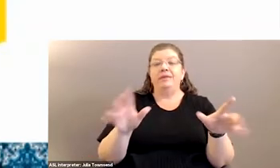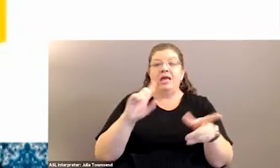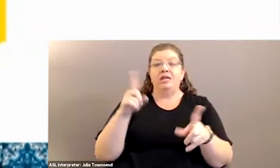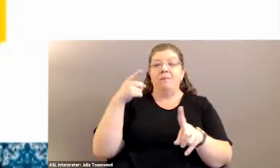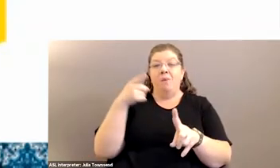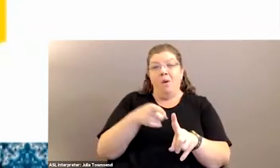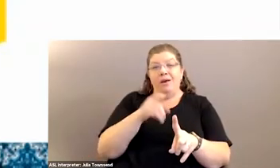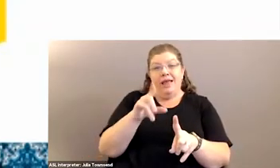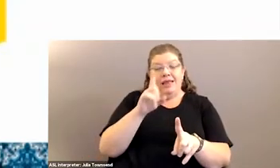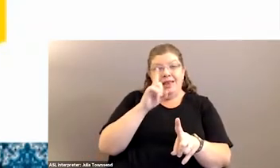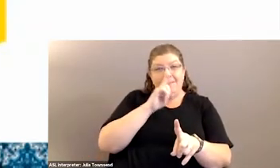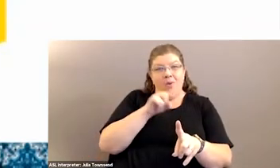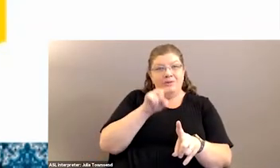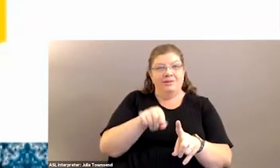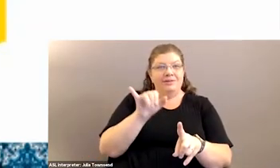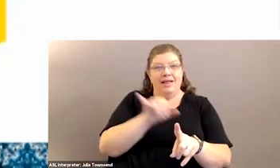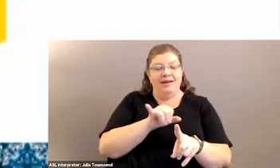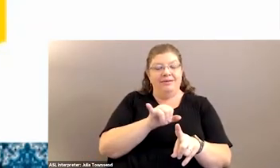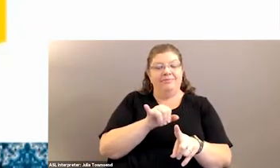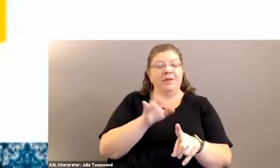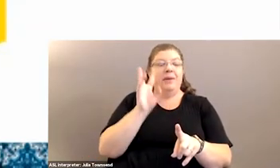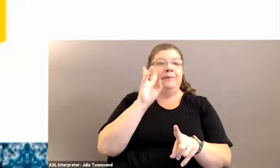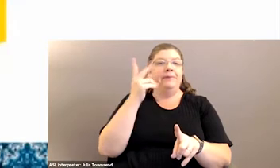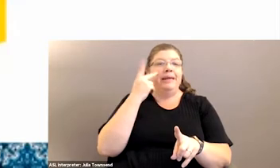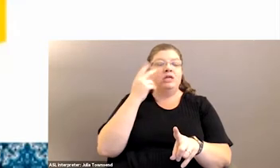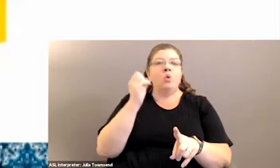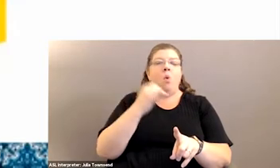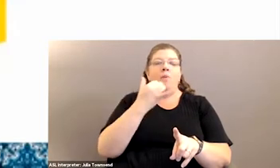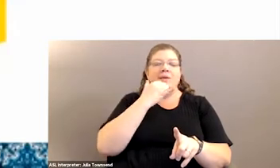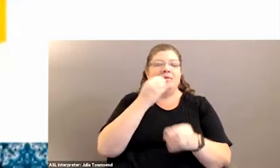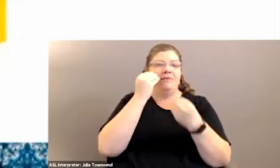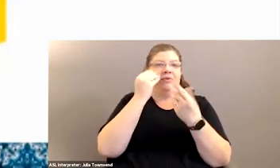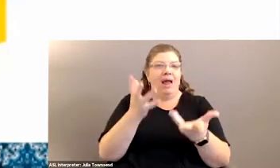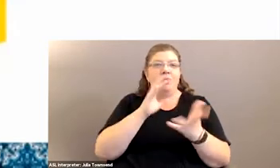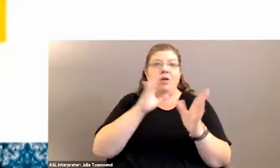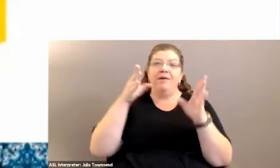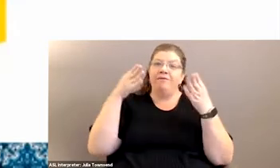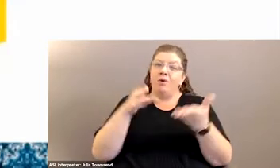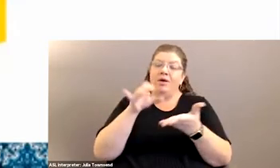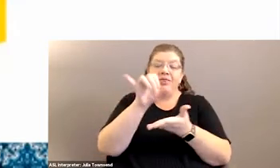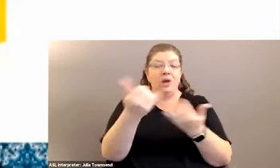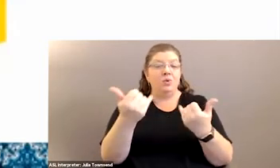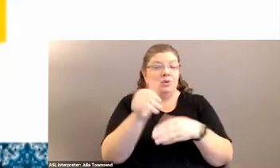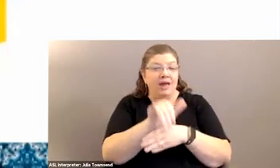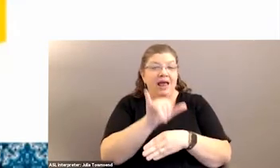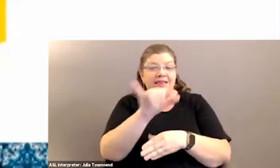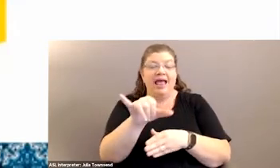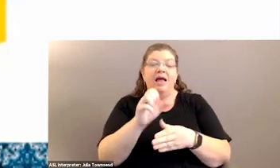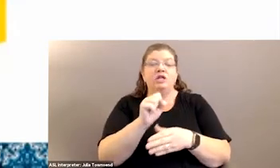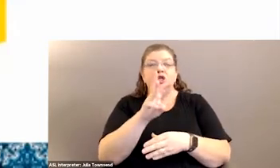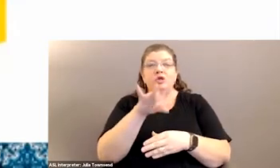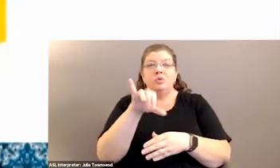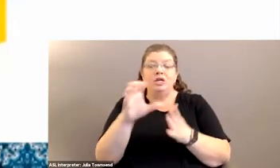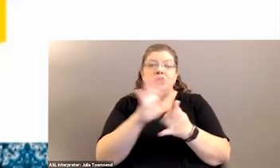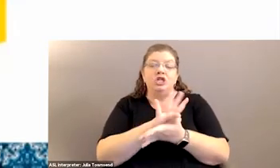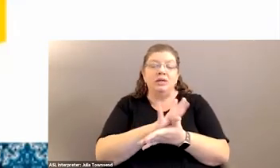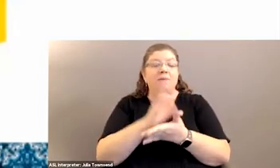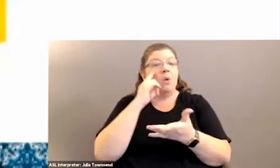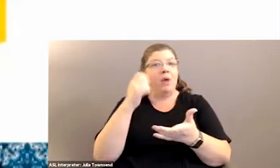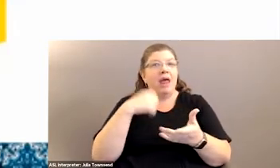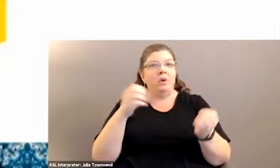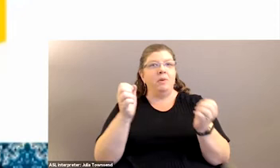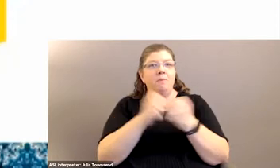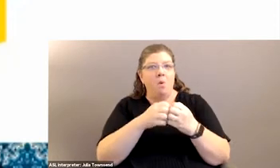focusing on the swiss cheese model tonight because we have to be even more